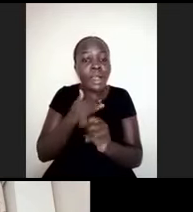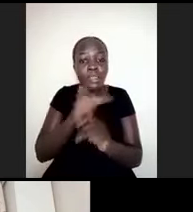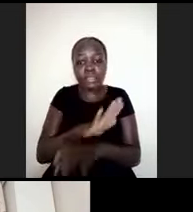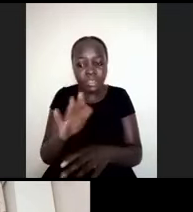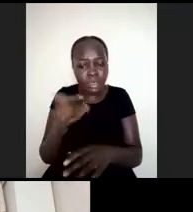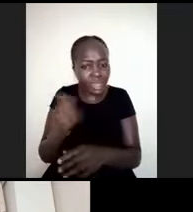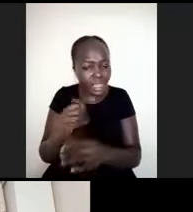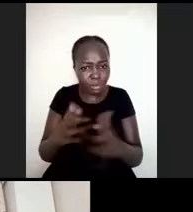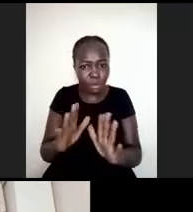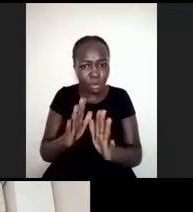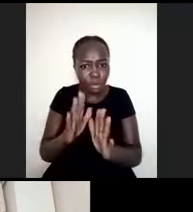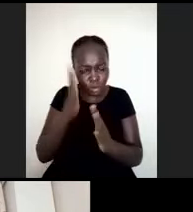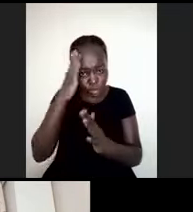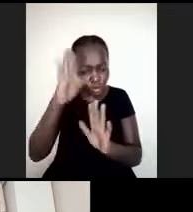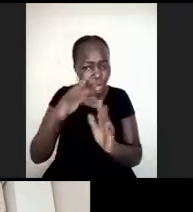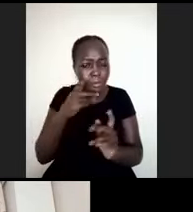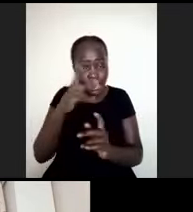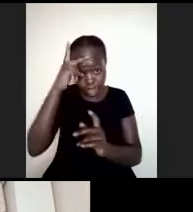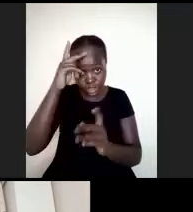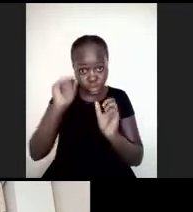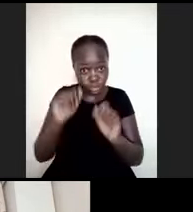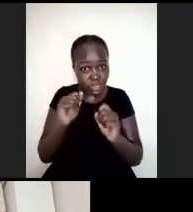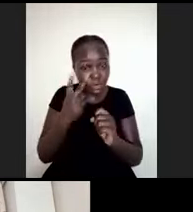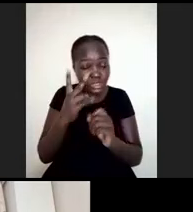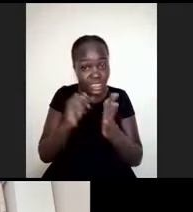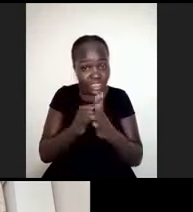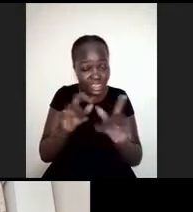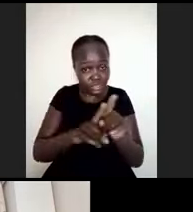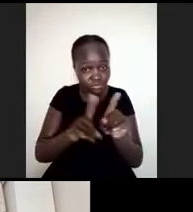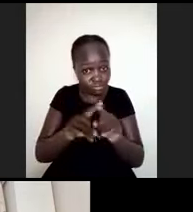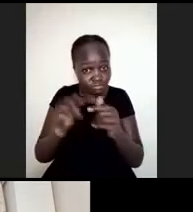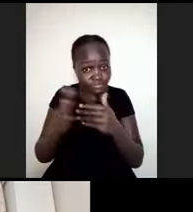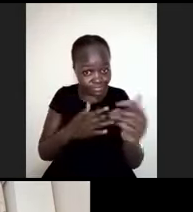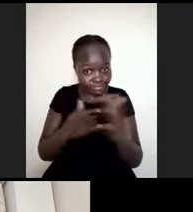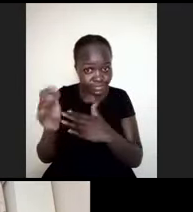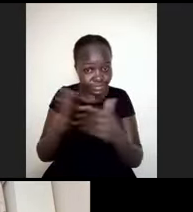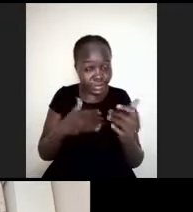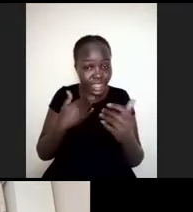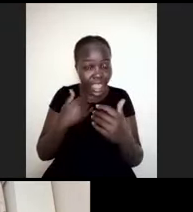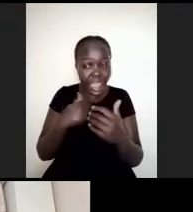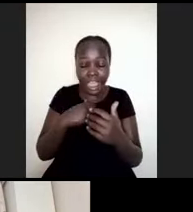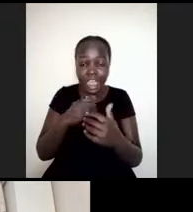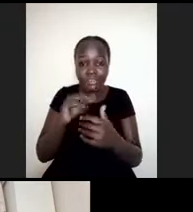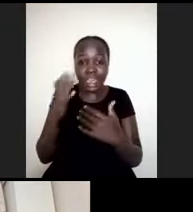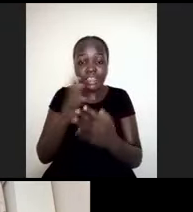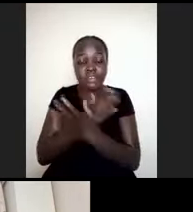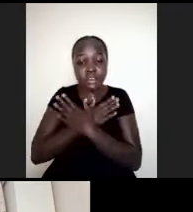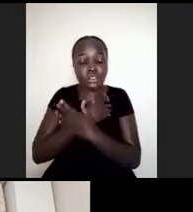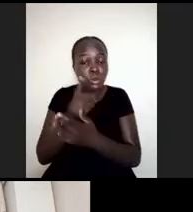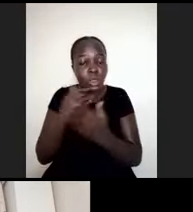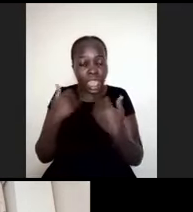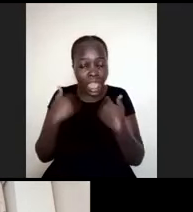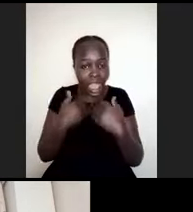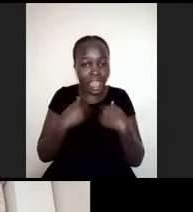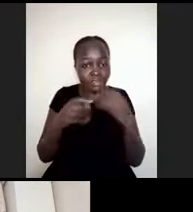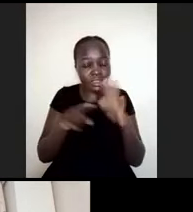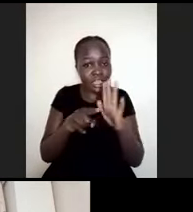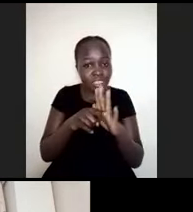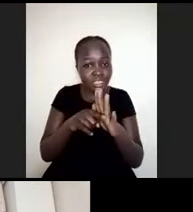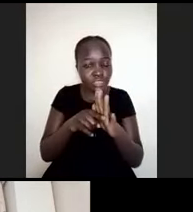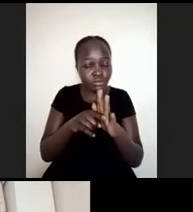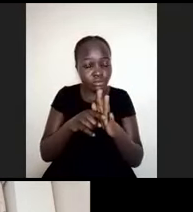parents can start to see that as a sign that there's other friends who are negatively influencing you, and they'll have to find